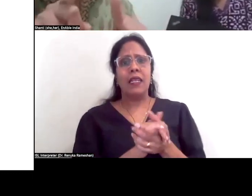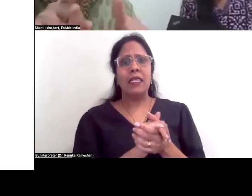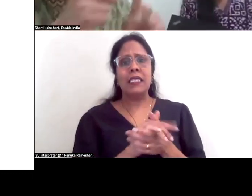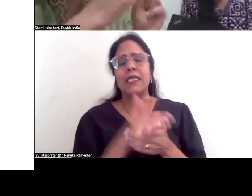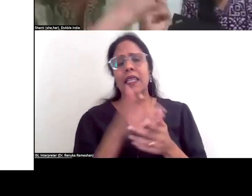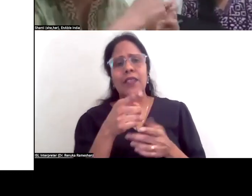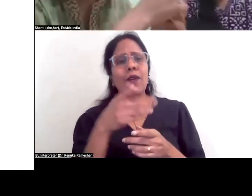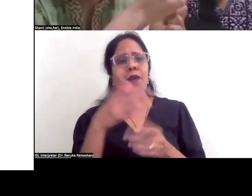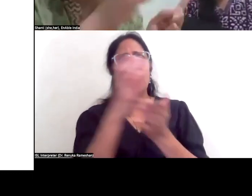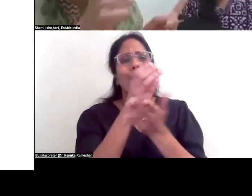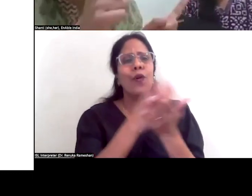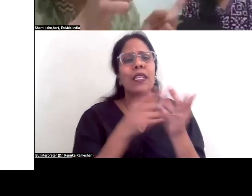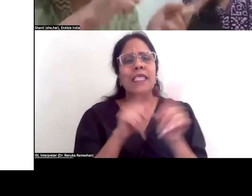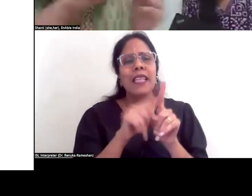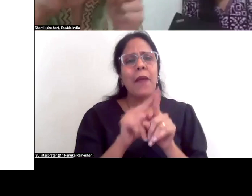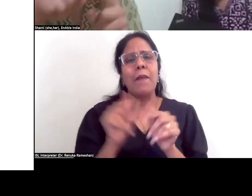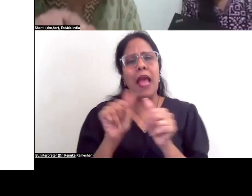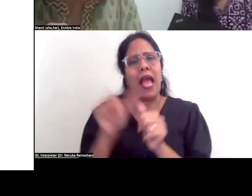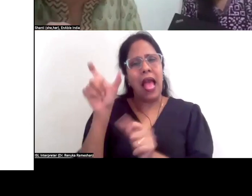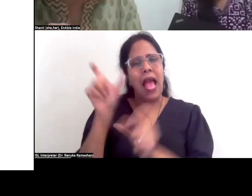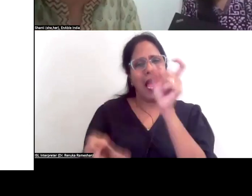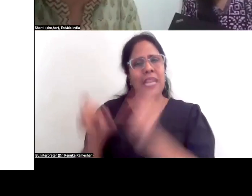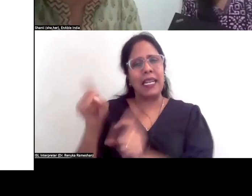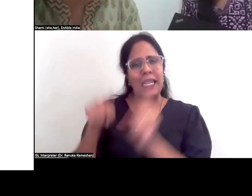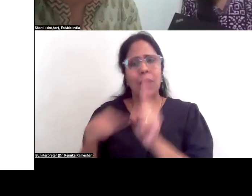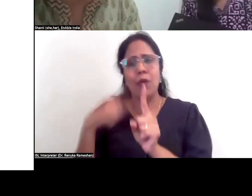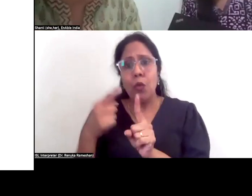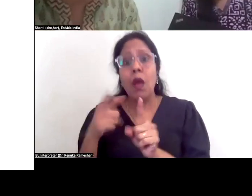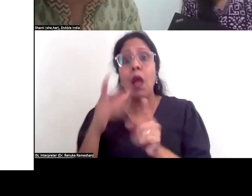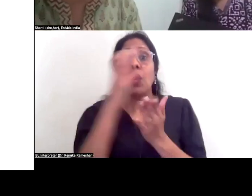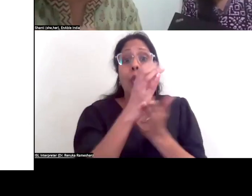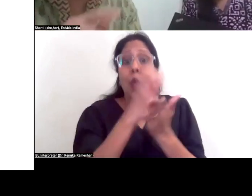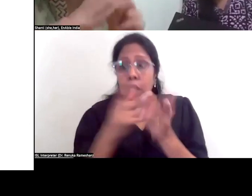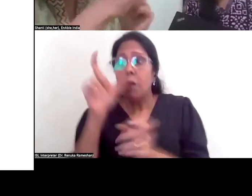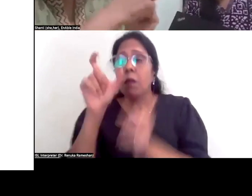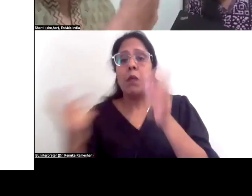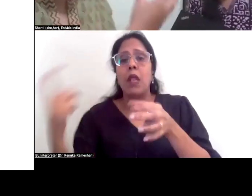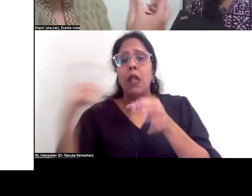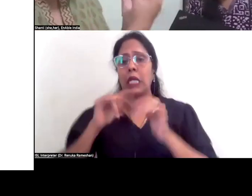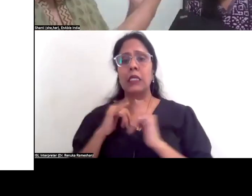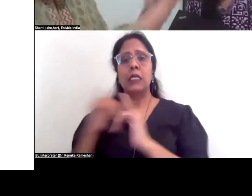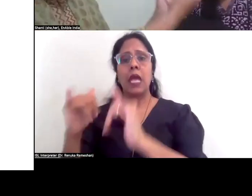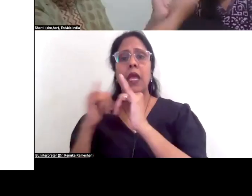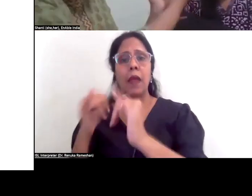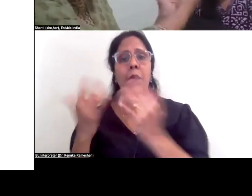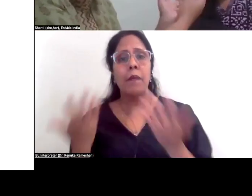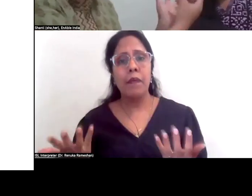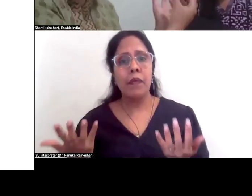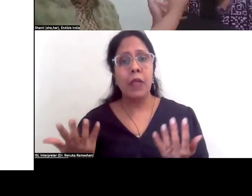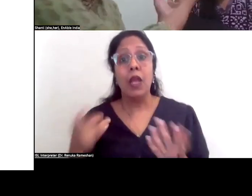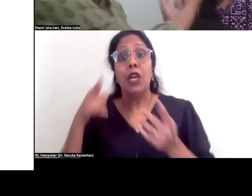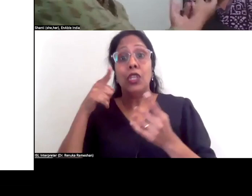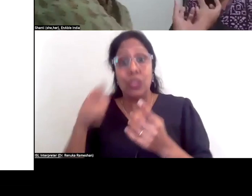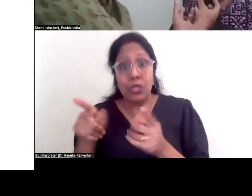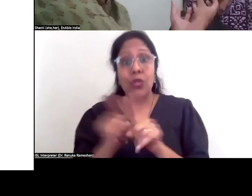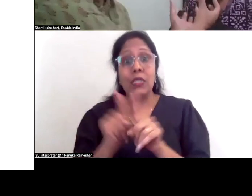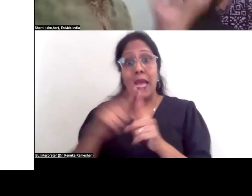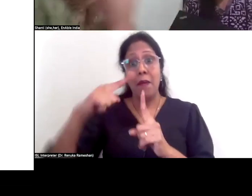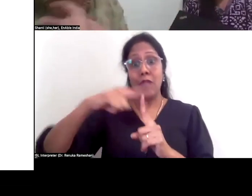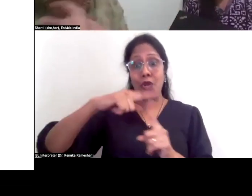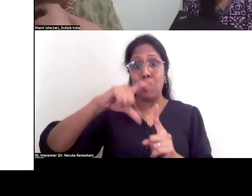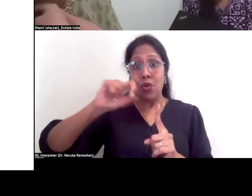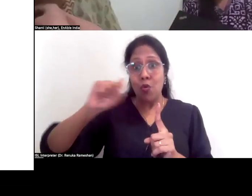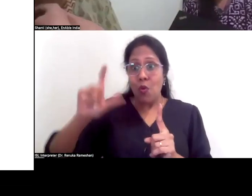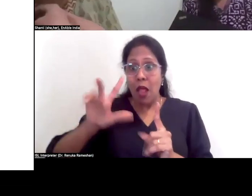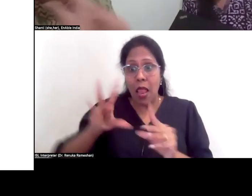primary actors are people like you who are going to join this course. And by equipping you or helping you